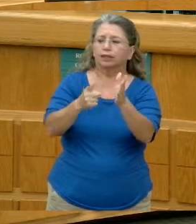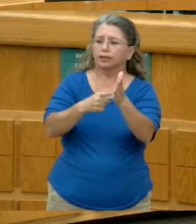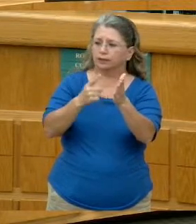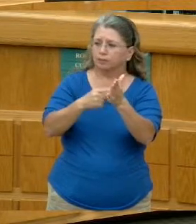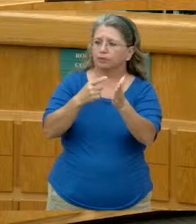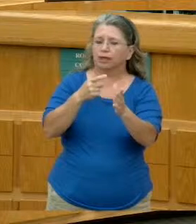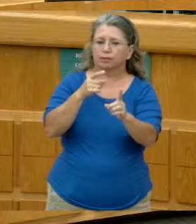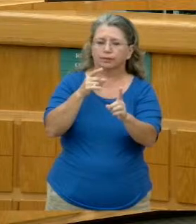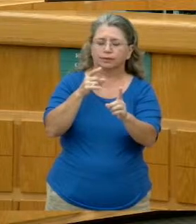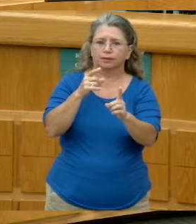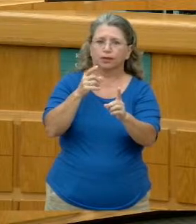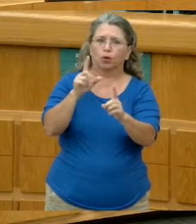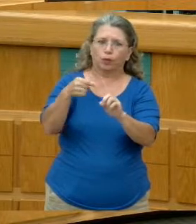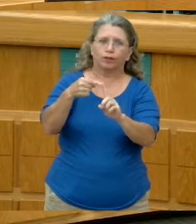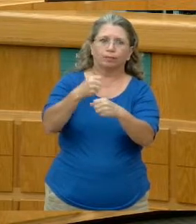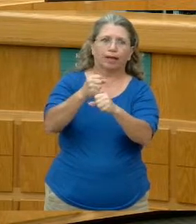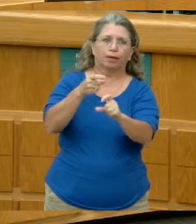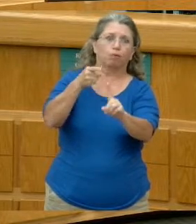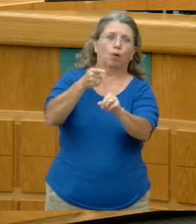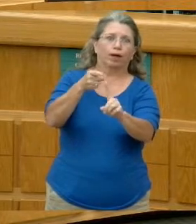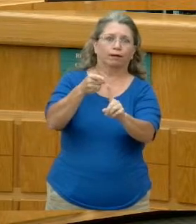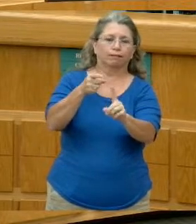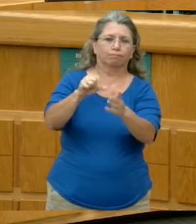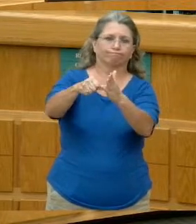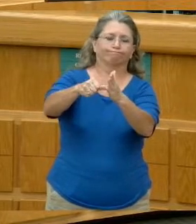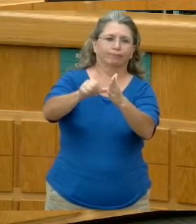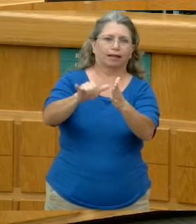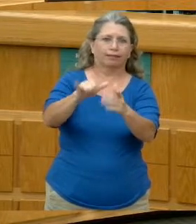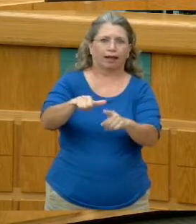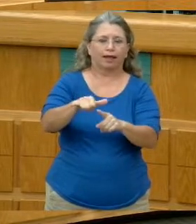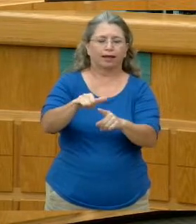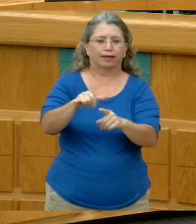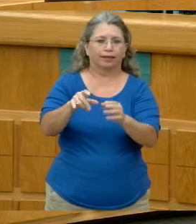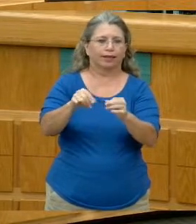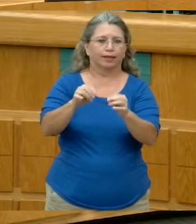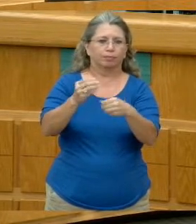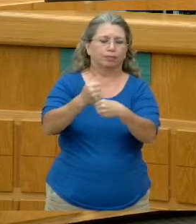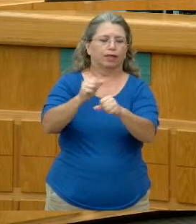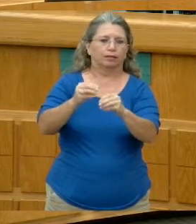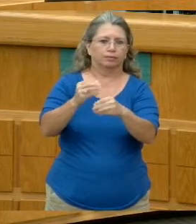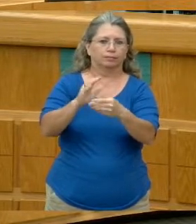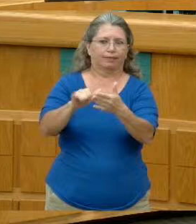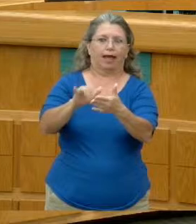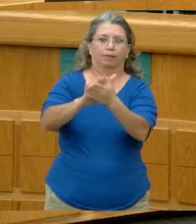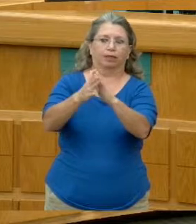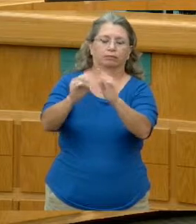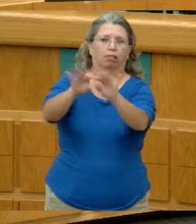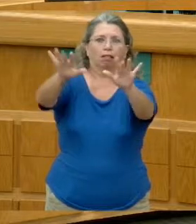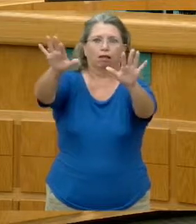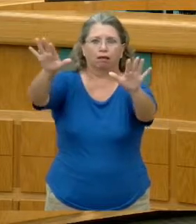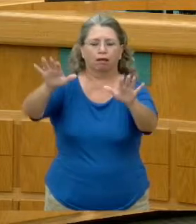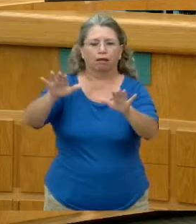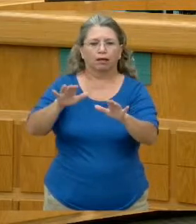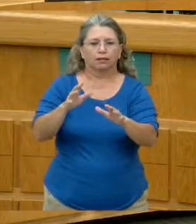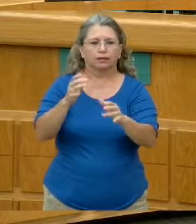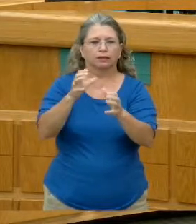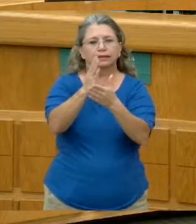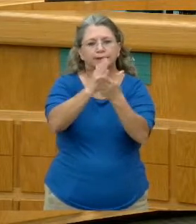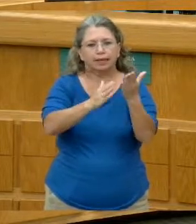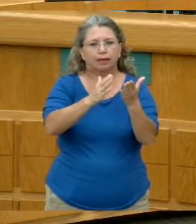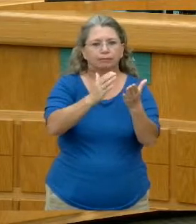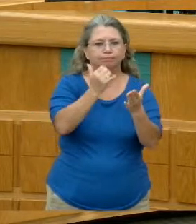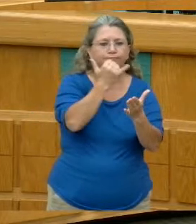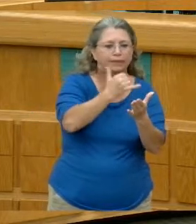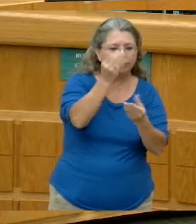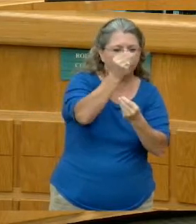a life of its own. And so, you know, there were a lot of misinformation, but I think that you've heard very well